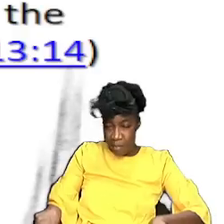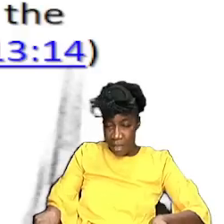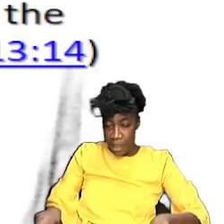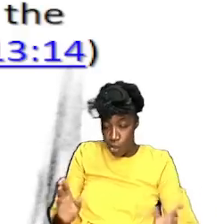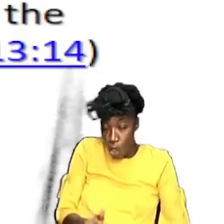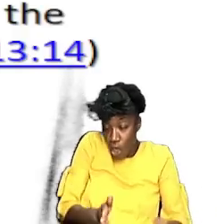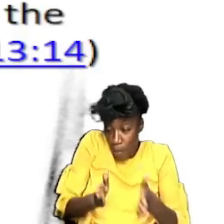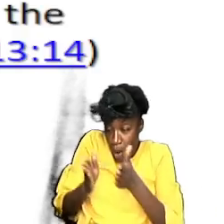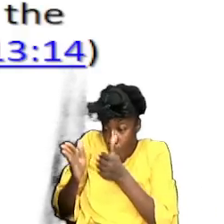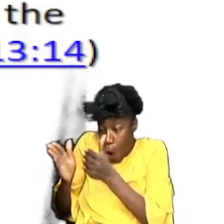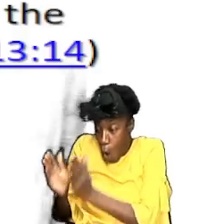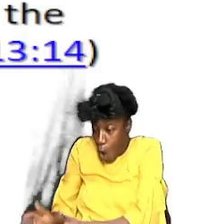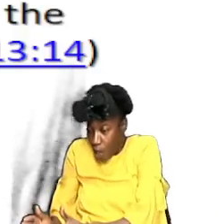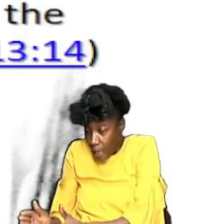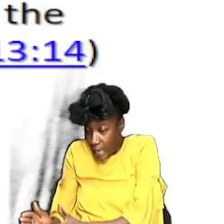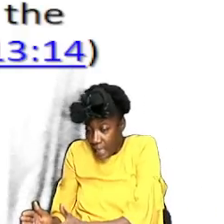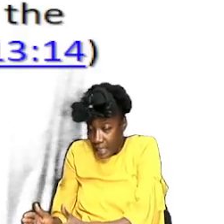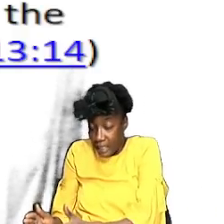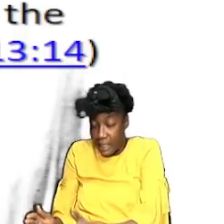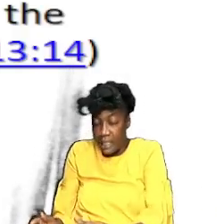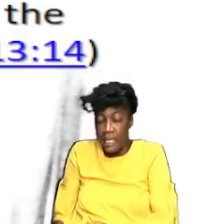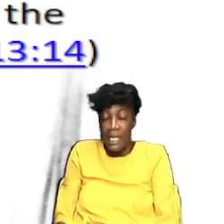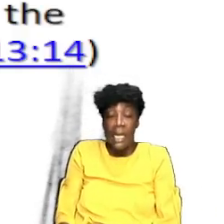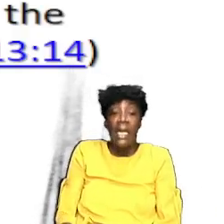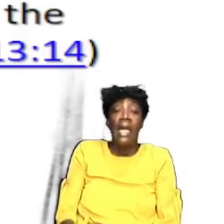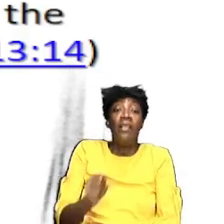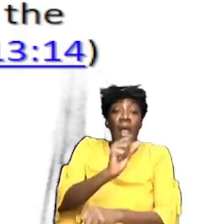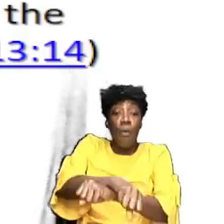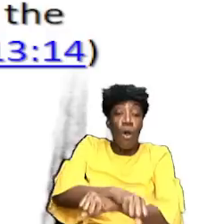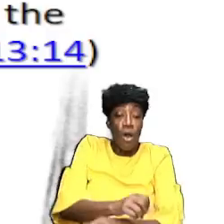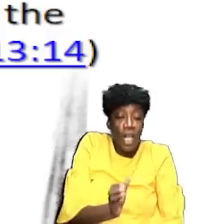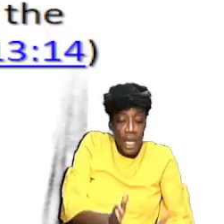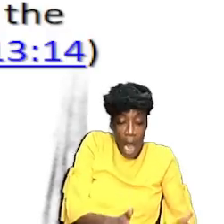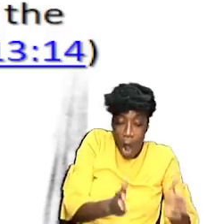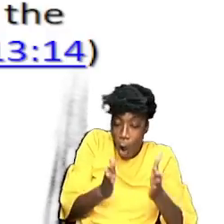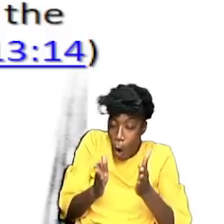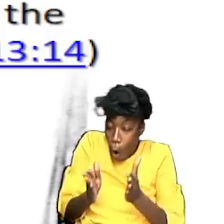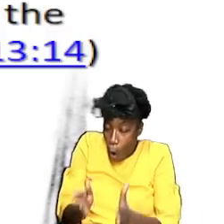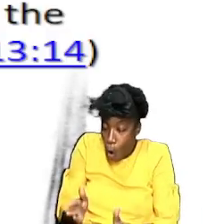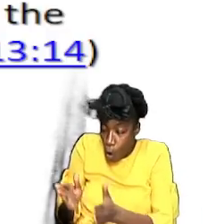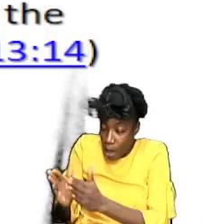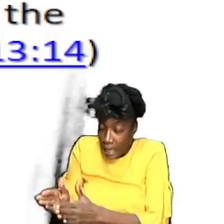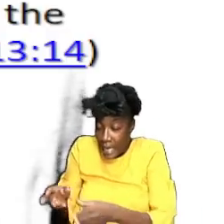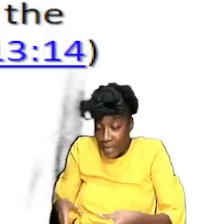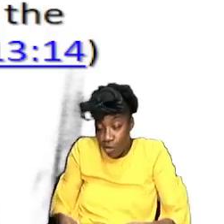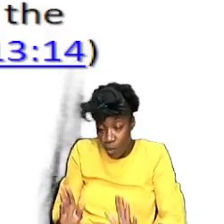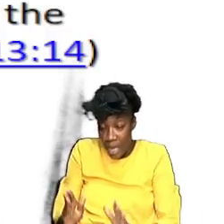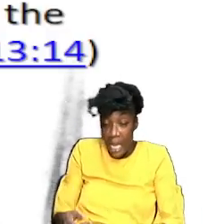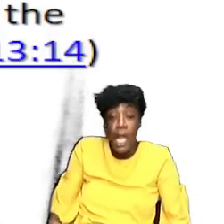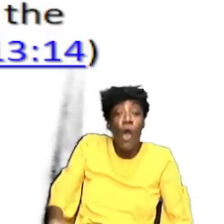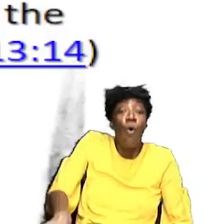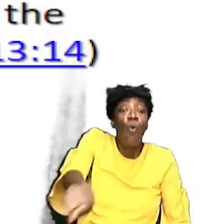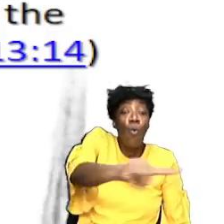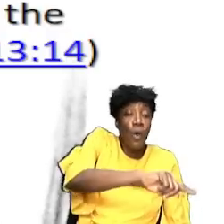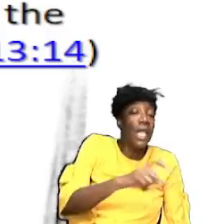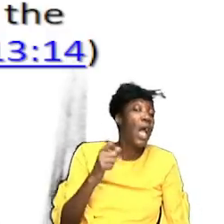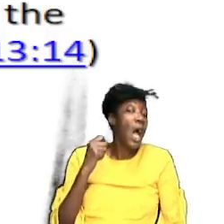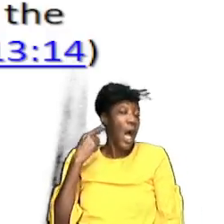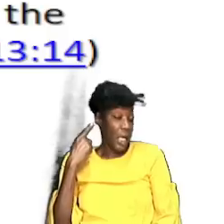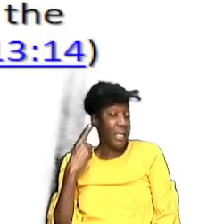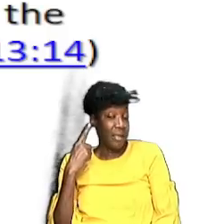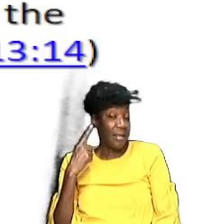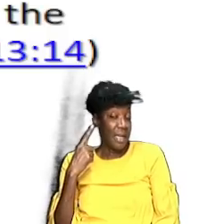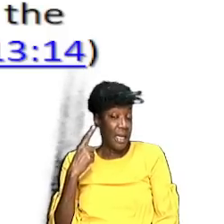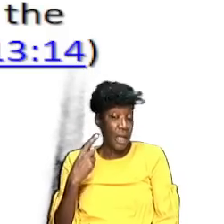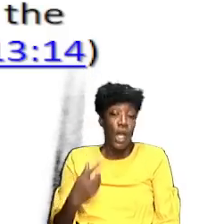organized, because they do work in an organized way. And we as children of God need to understand that if we are going to be victorious,